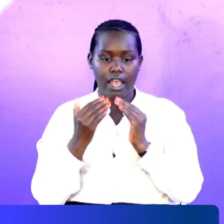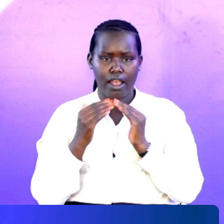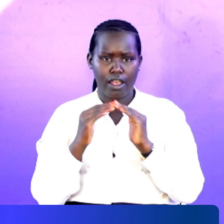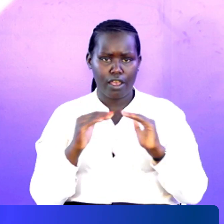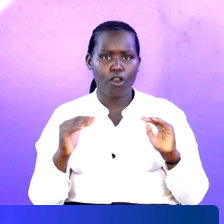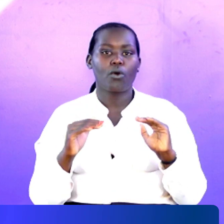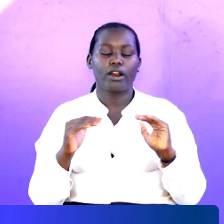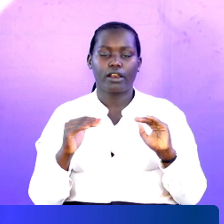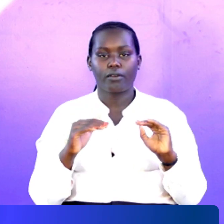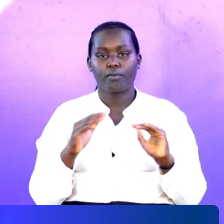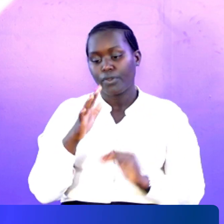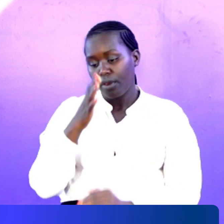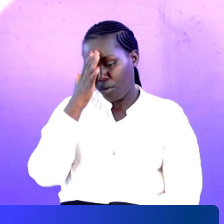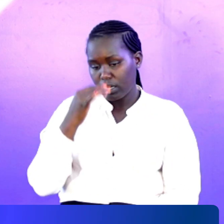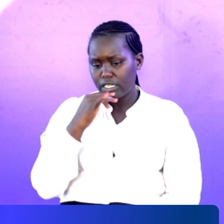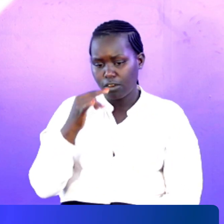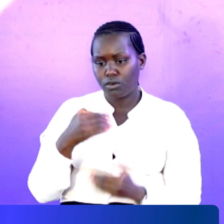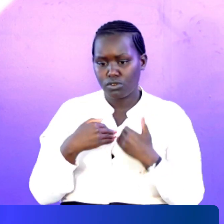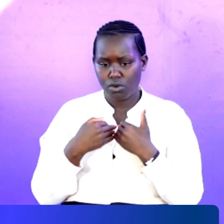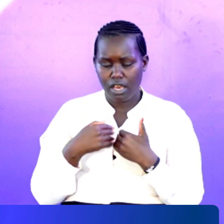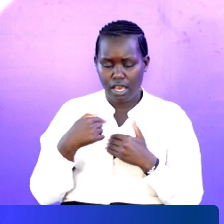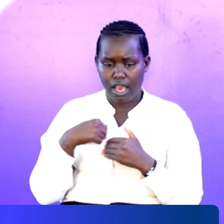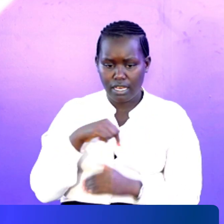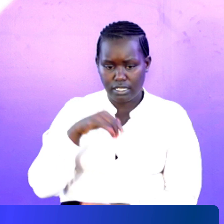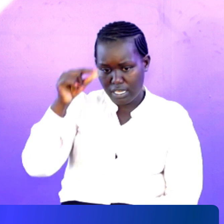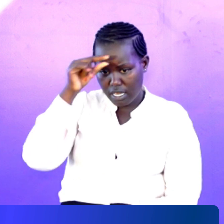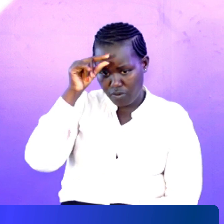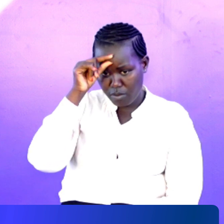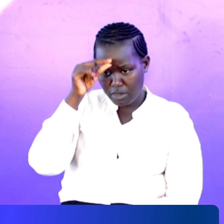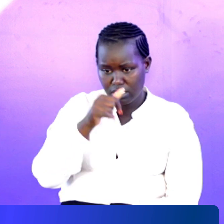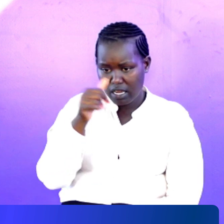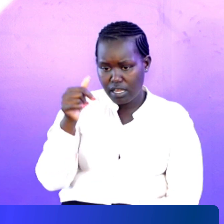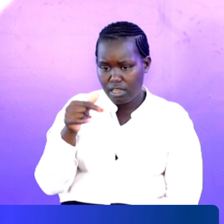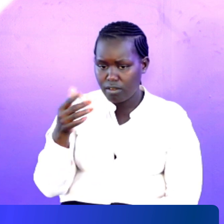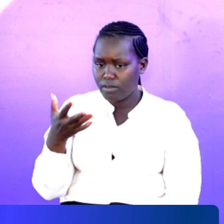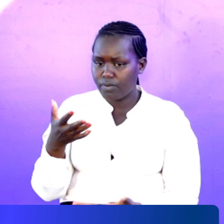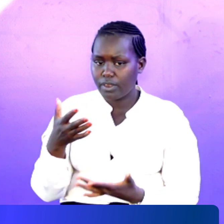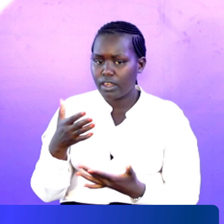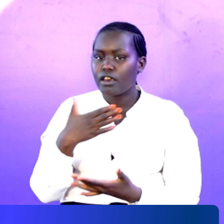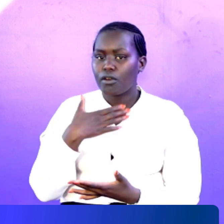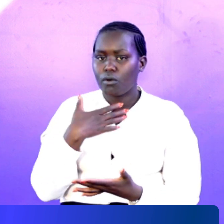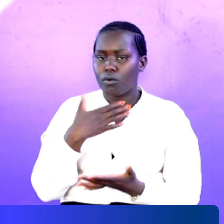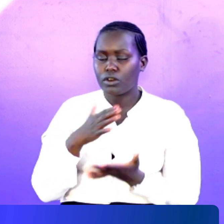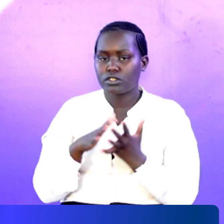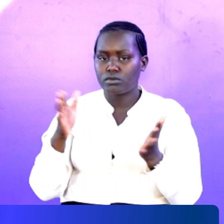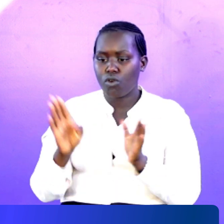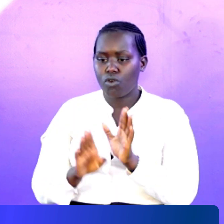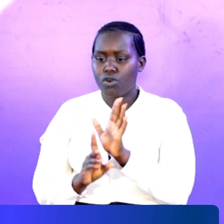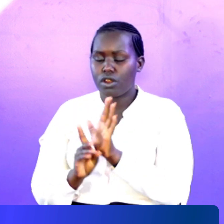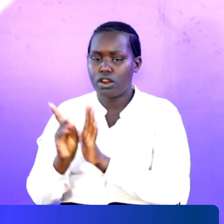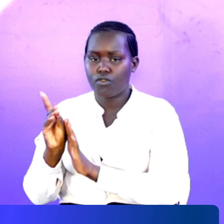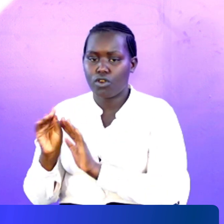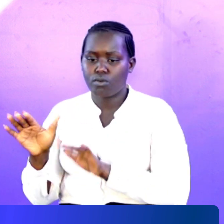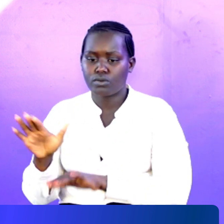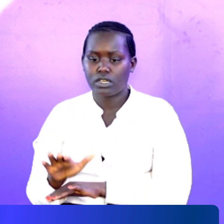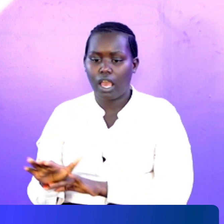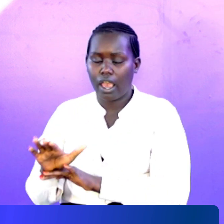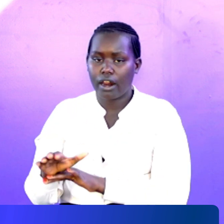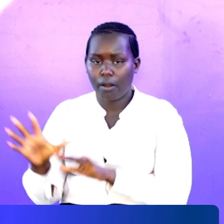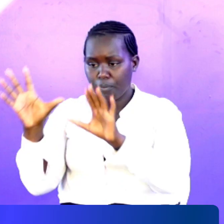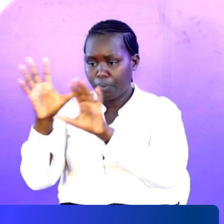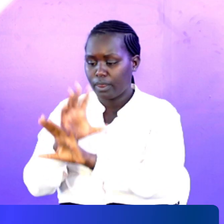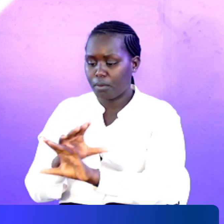be that someone says, you know, we are in government, and now that we are in government, we want more development in our area. Now the president can visit this